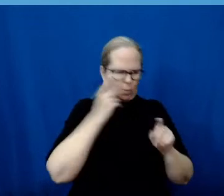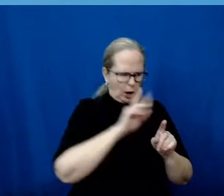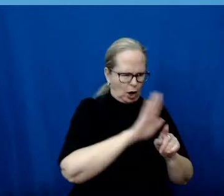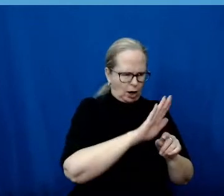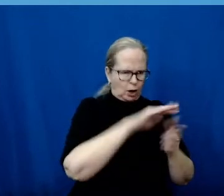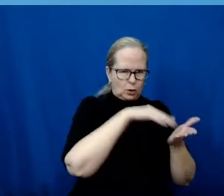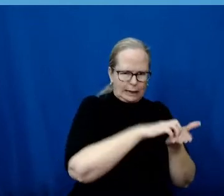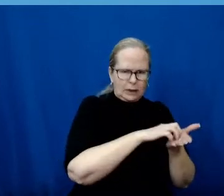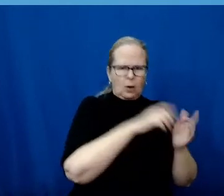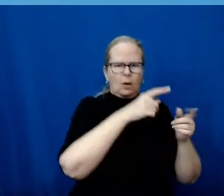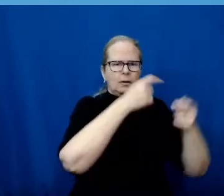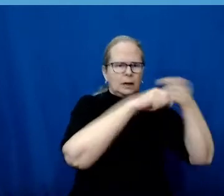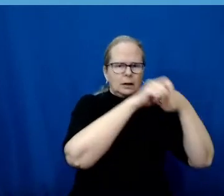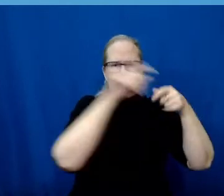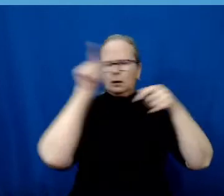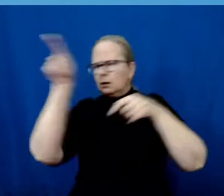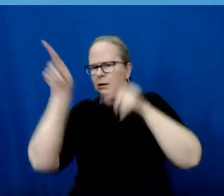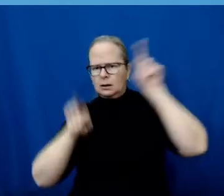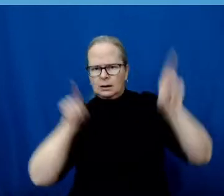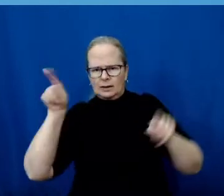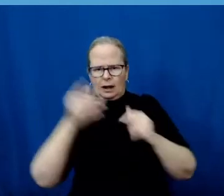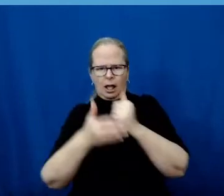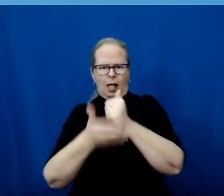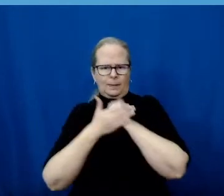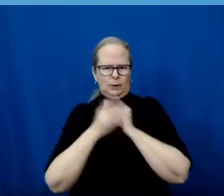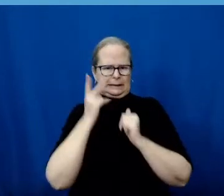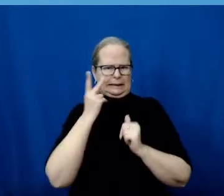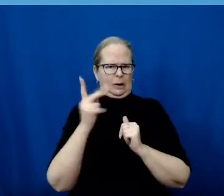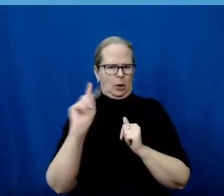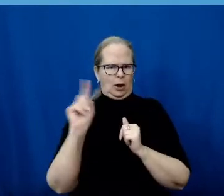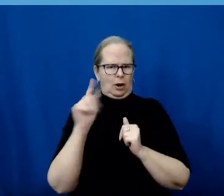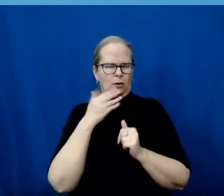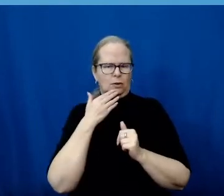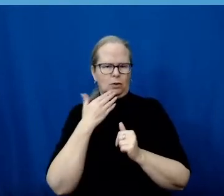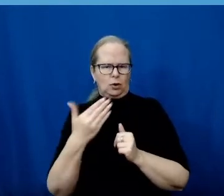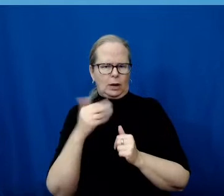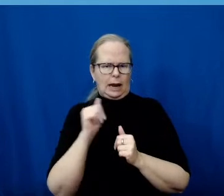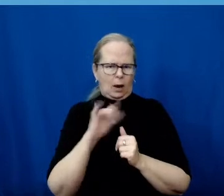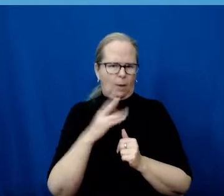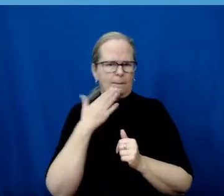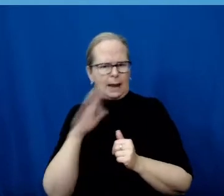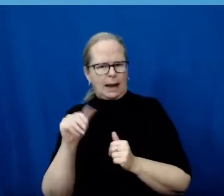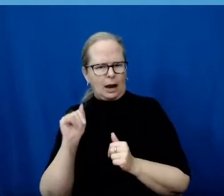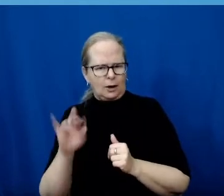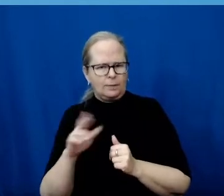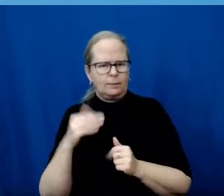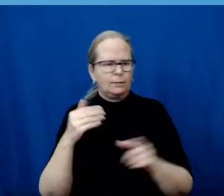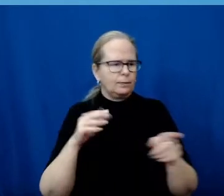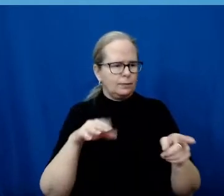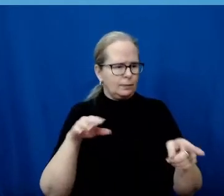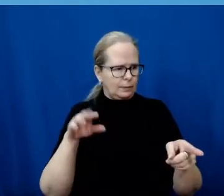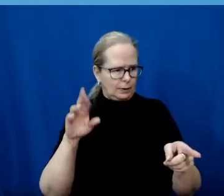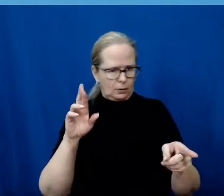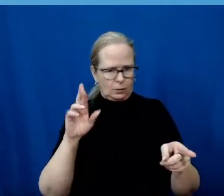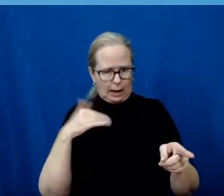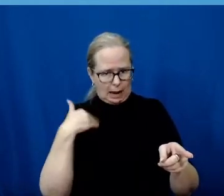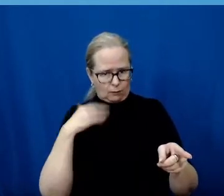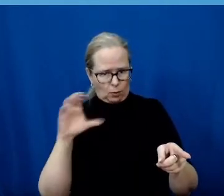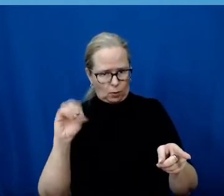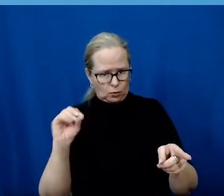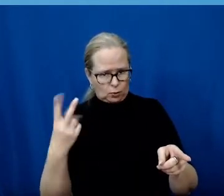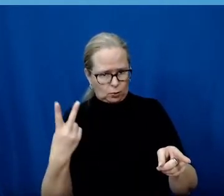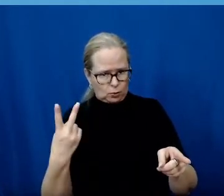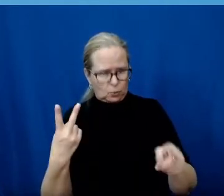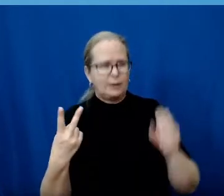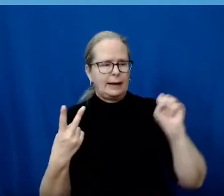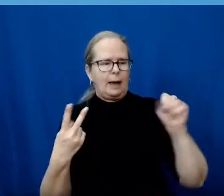back to Ryan, did you have a CO2 meter in your? I do. It's on loan right now, but I have the same model that Amanda